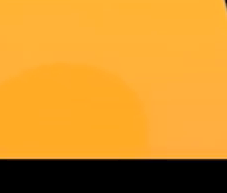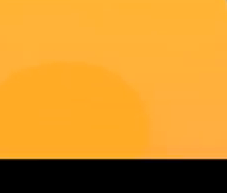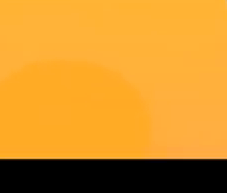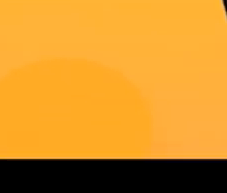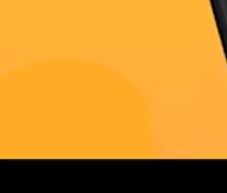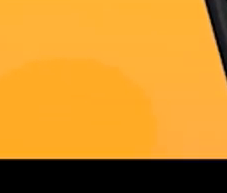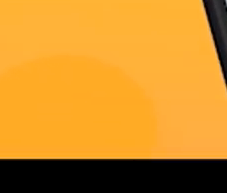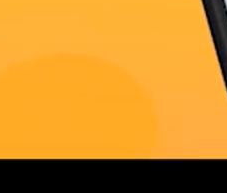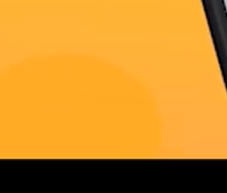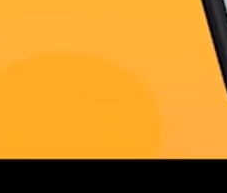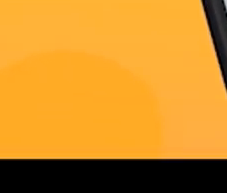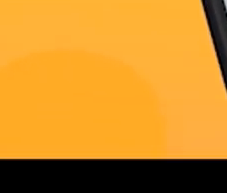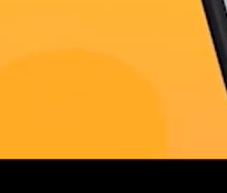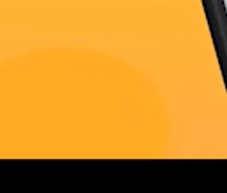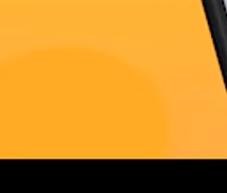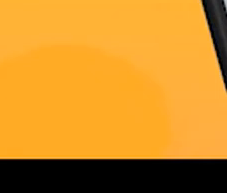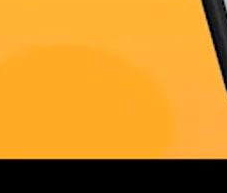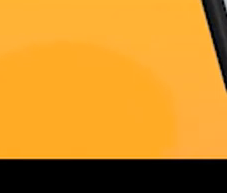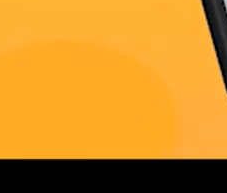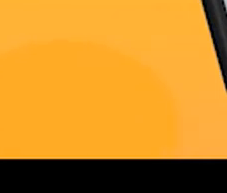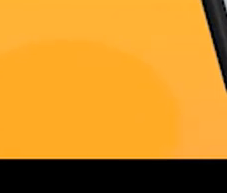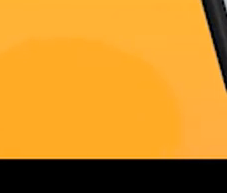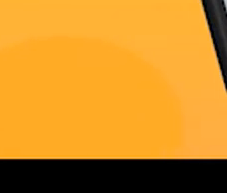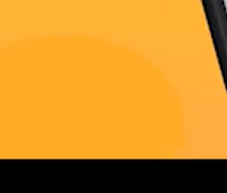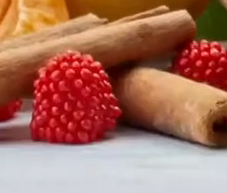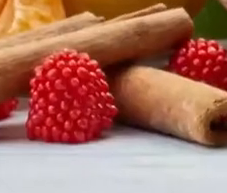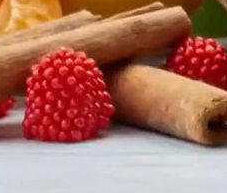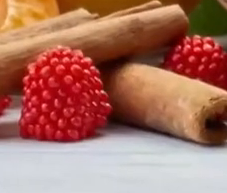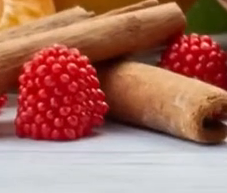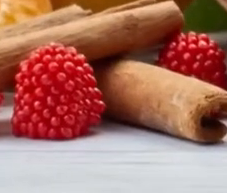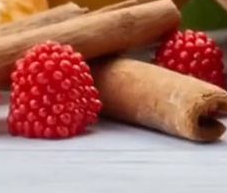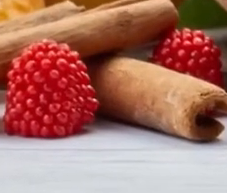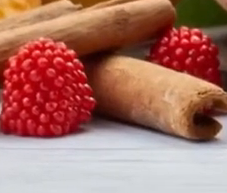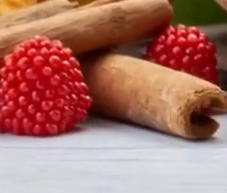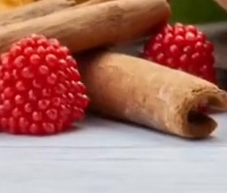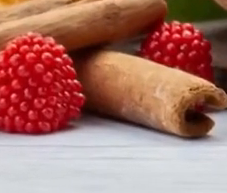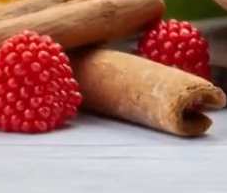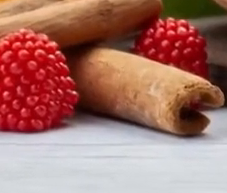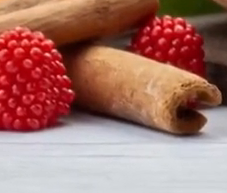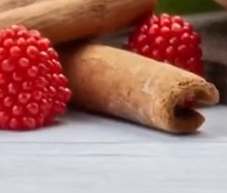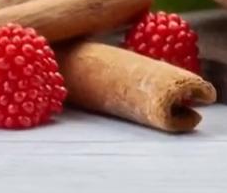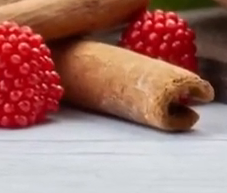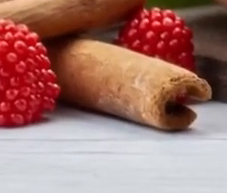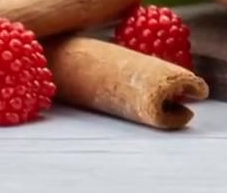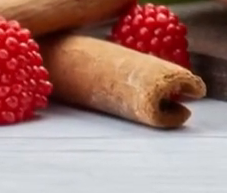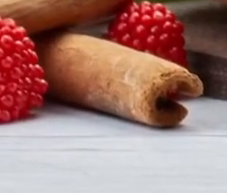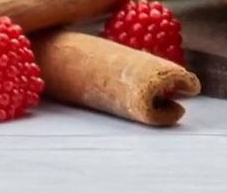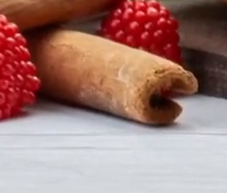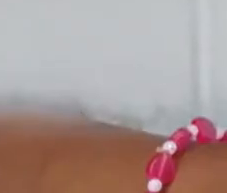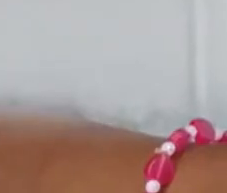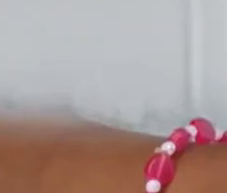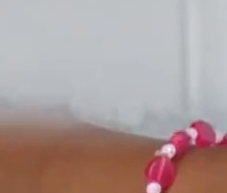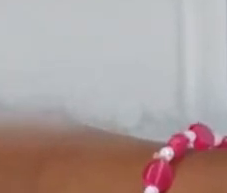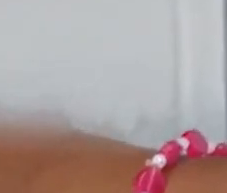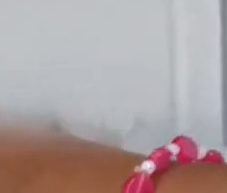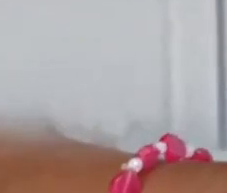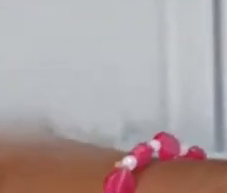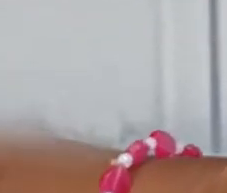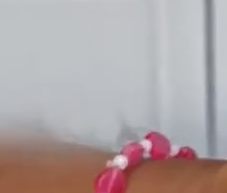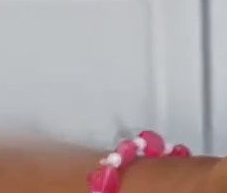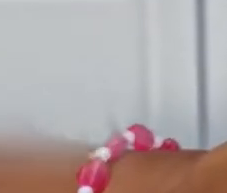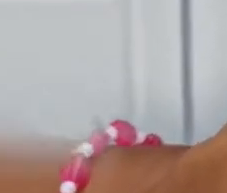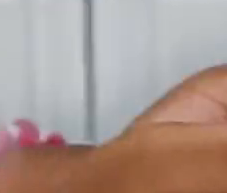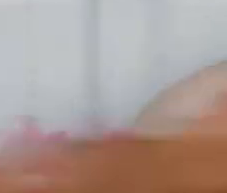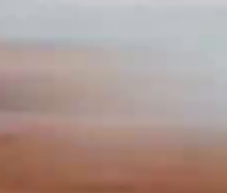today. It's as easy as scan, pay, done. Nature's Ways Alive Kids Gummies are multivitamin gummies meant to support